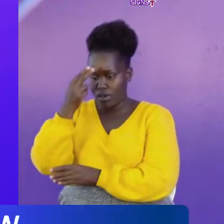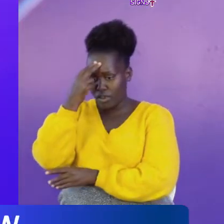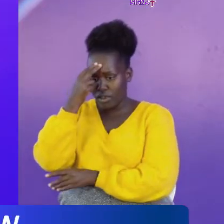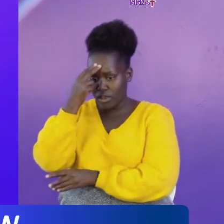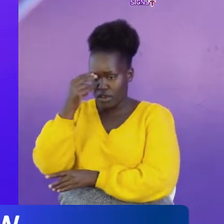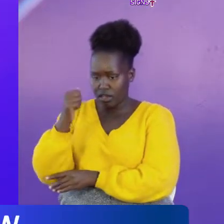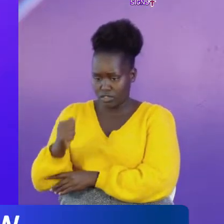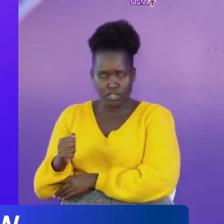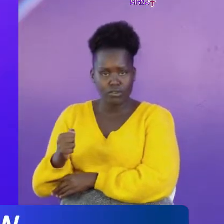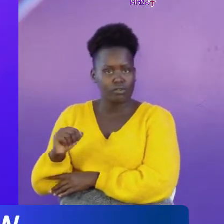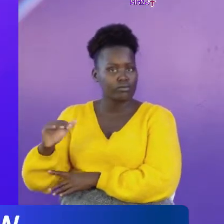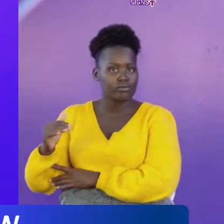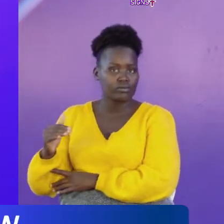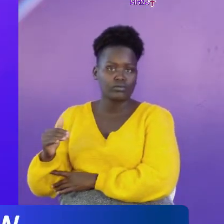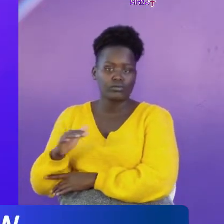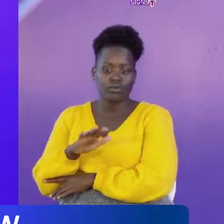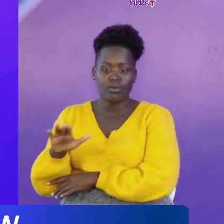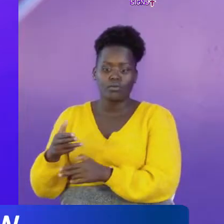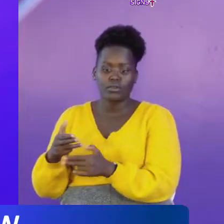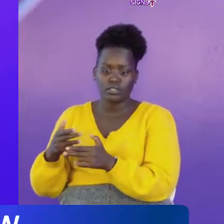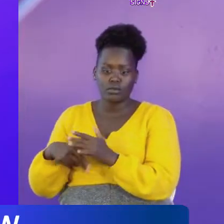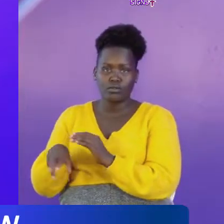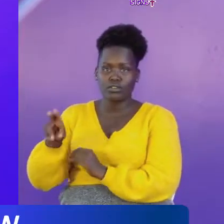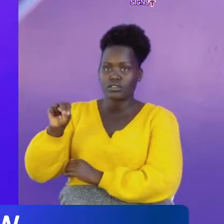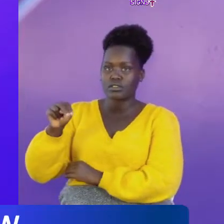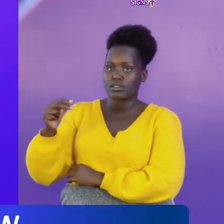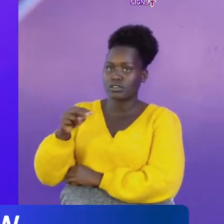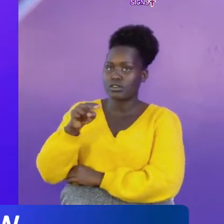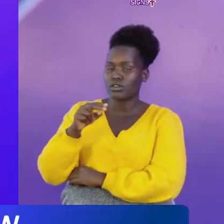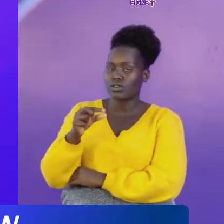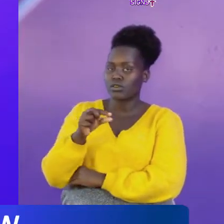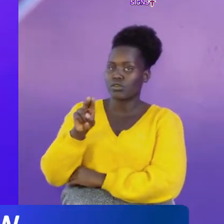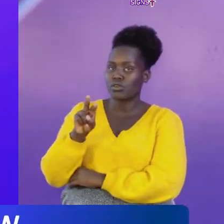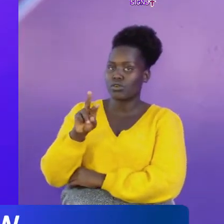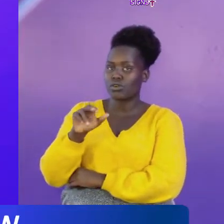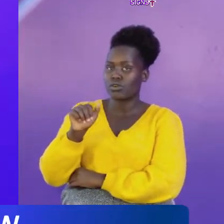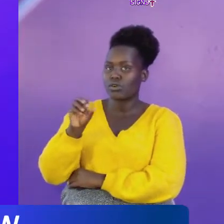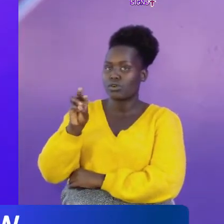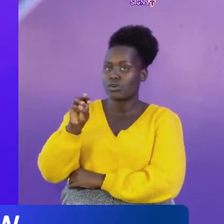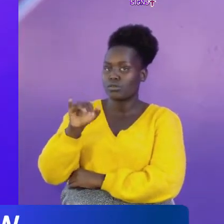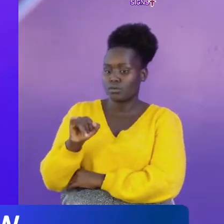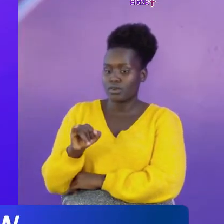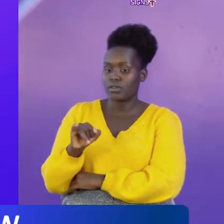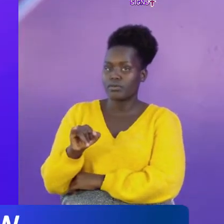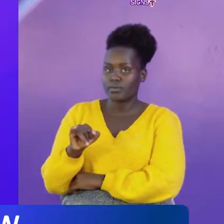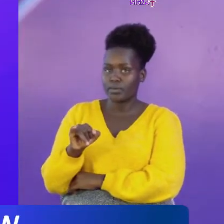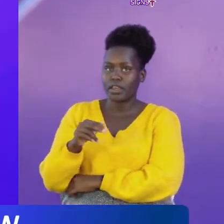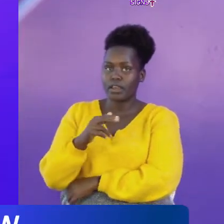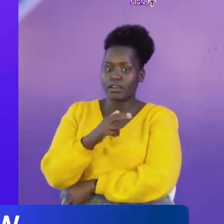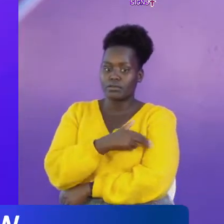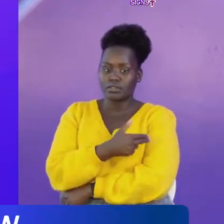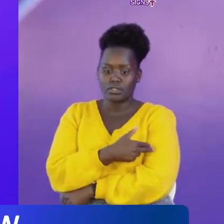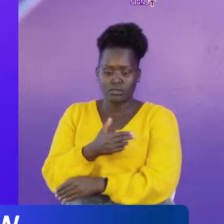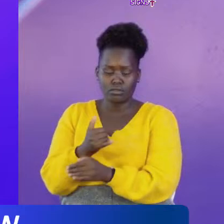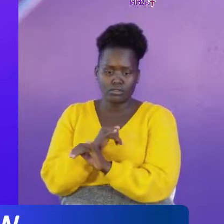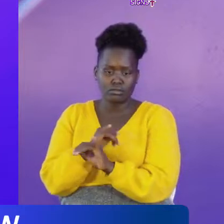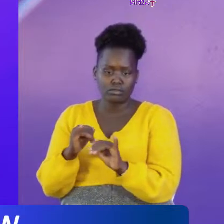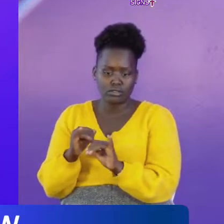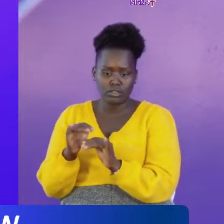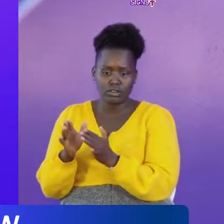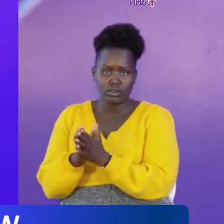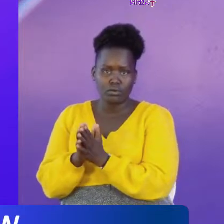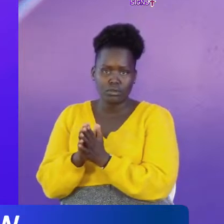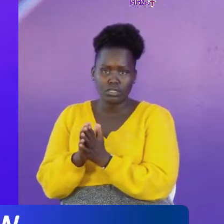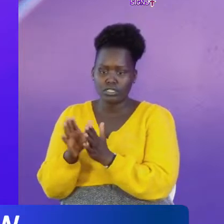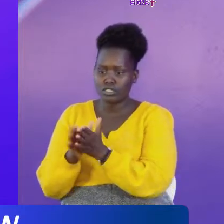Kajiado County, a place called Nguruman, the locals, the dispensary had been washed away, by the